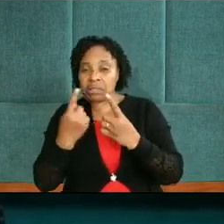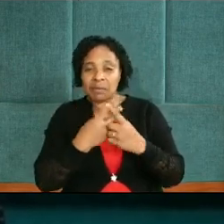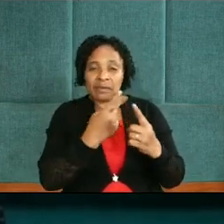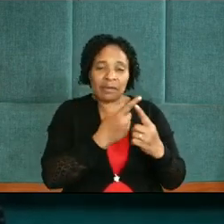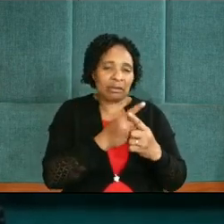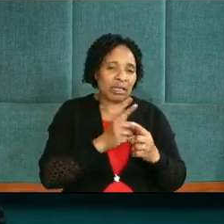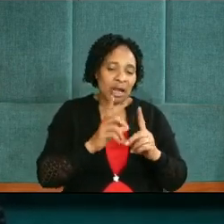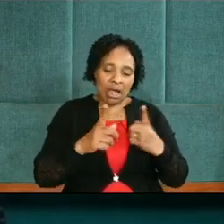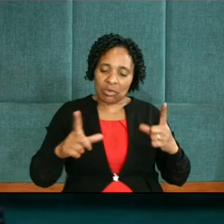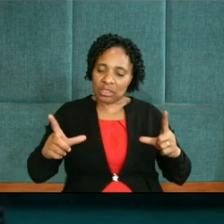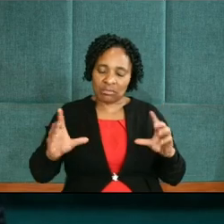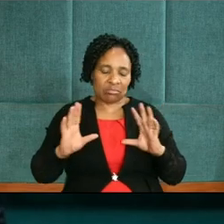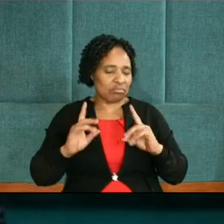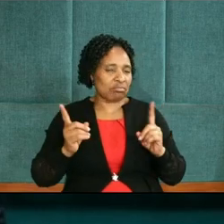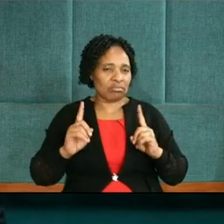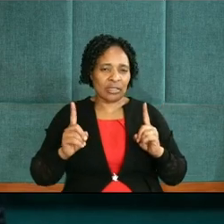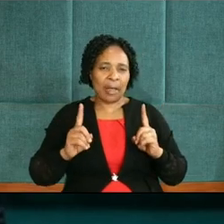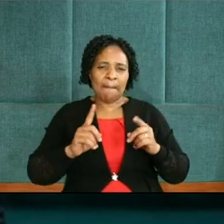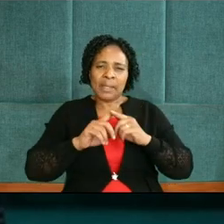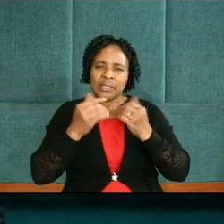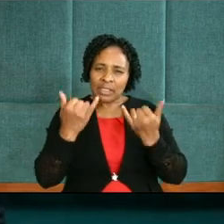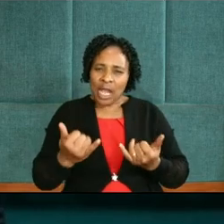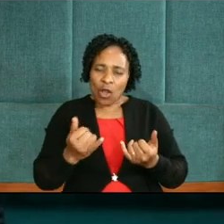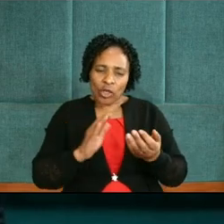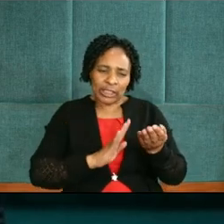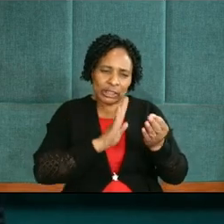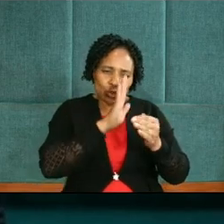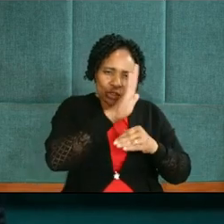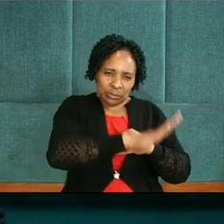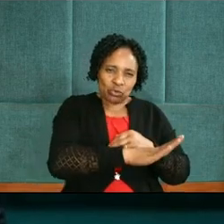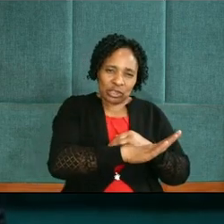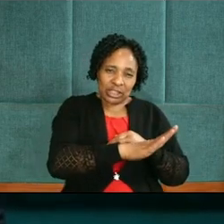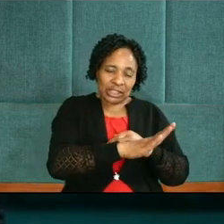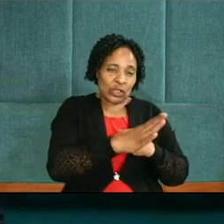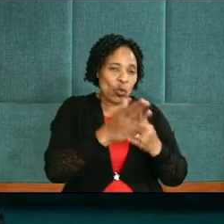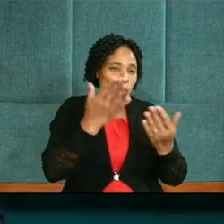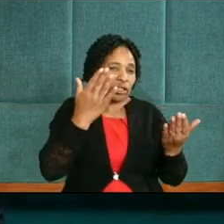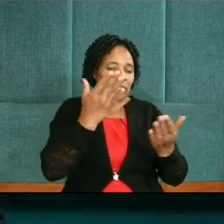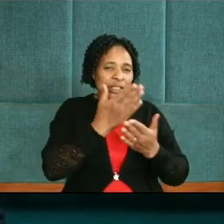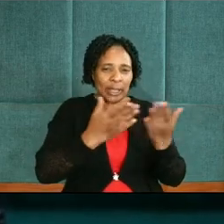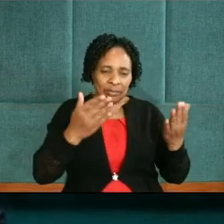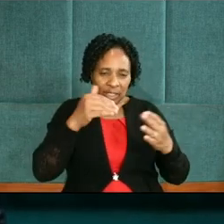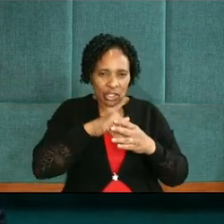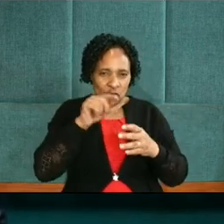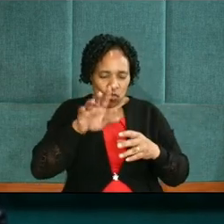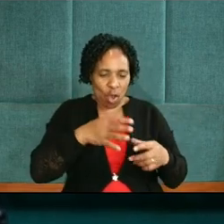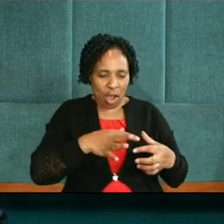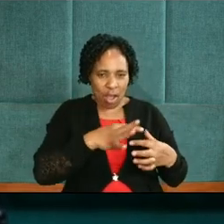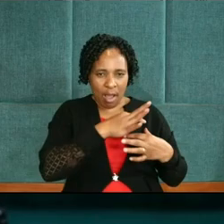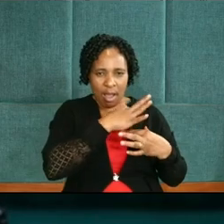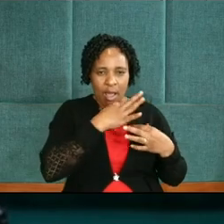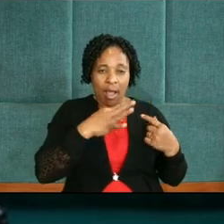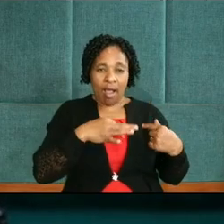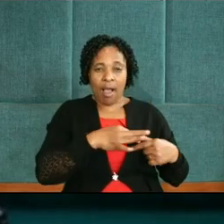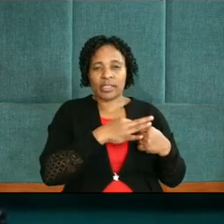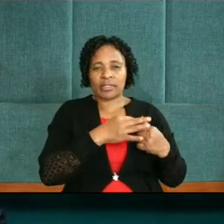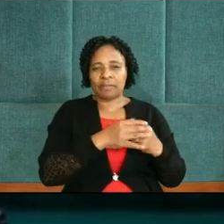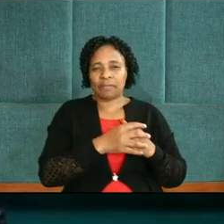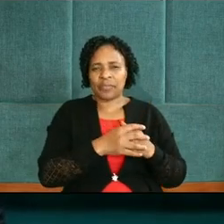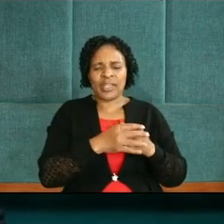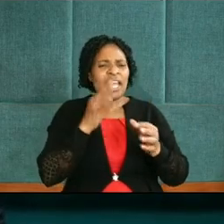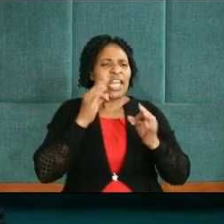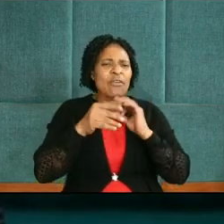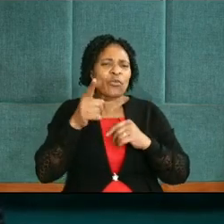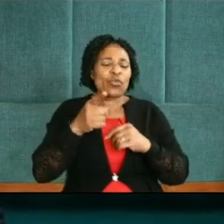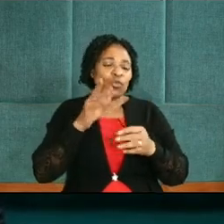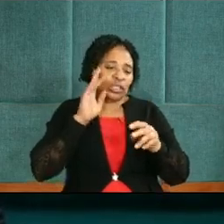It's about a deposit on your soul. So how do I fit that in? If you